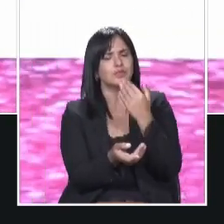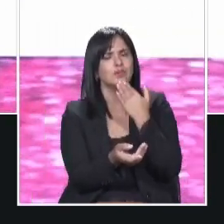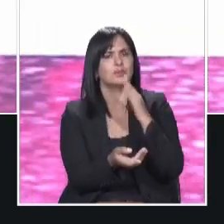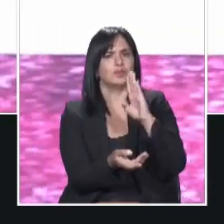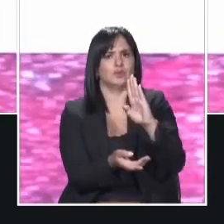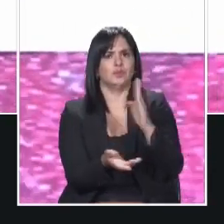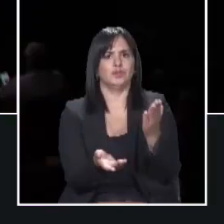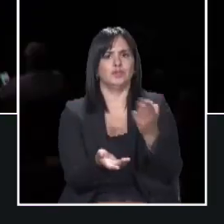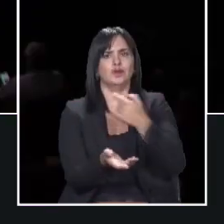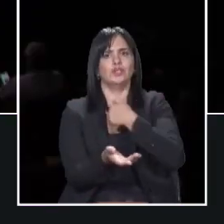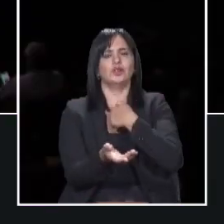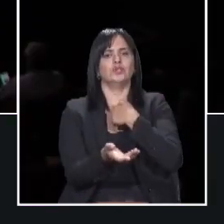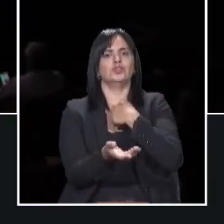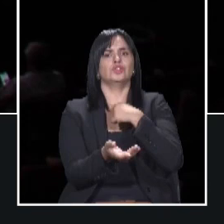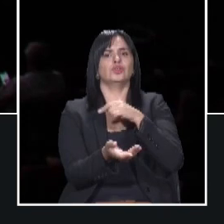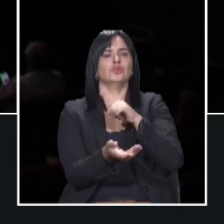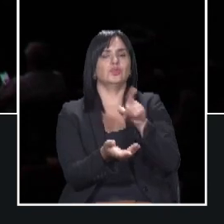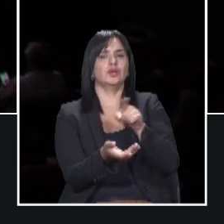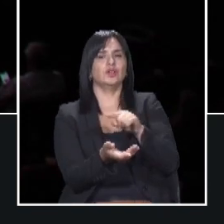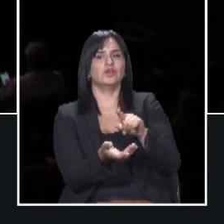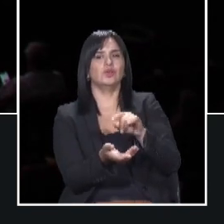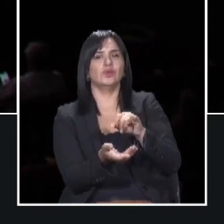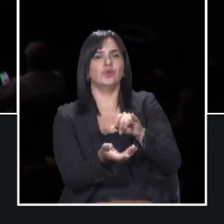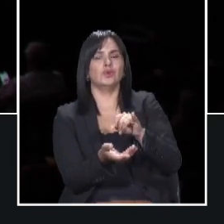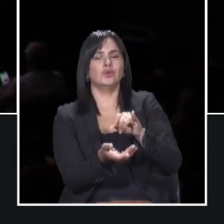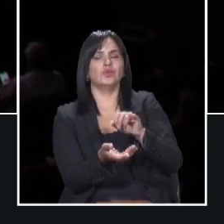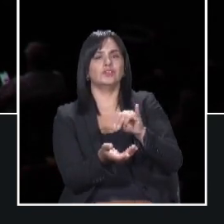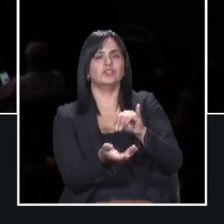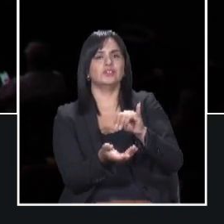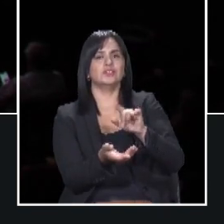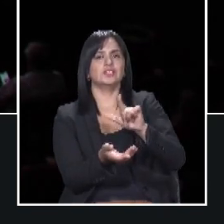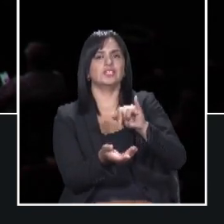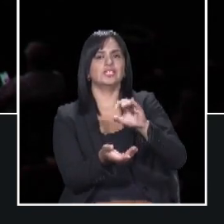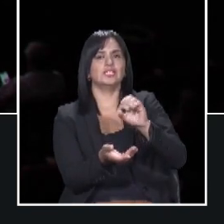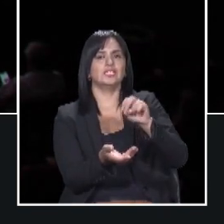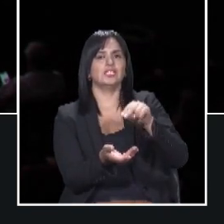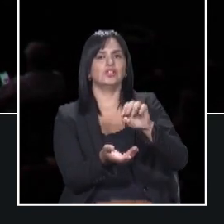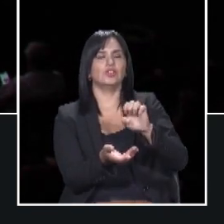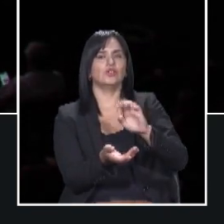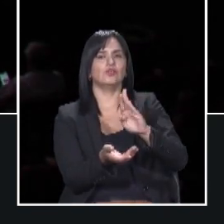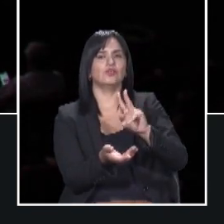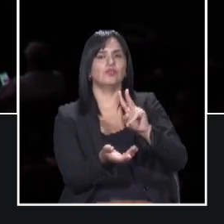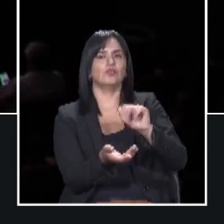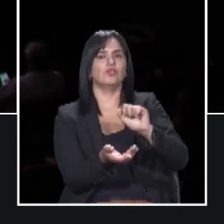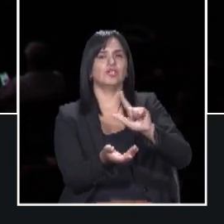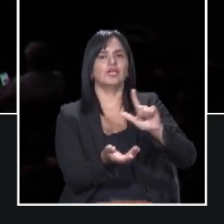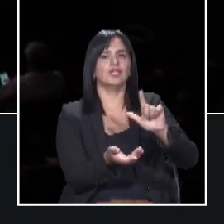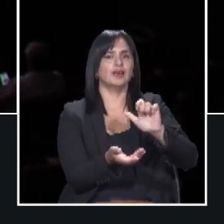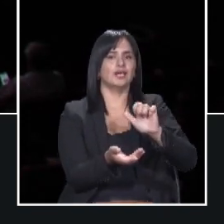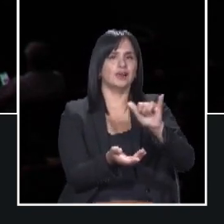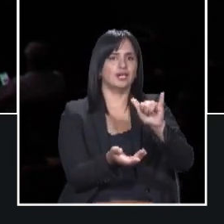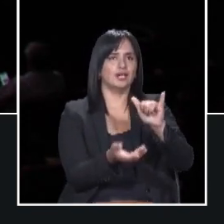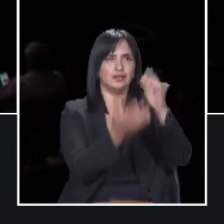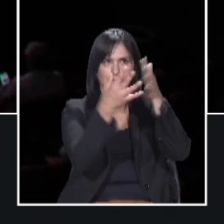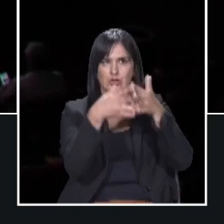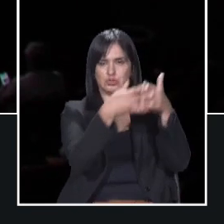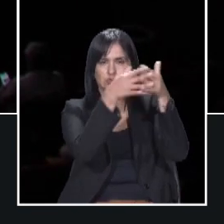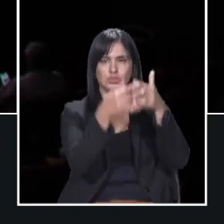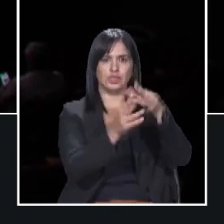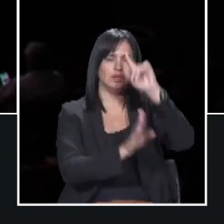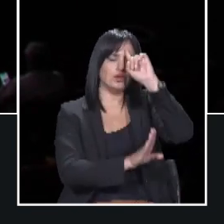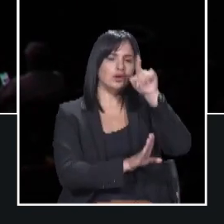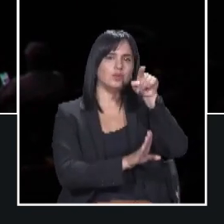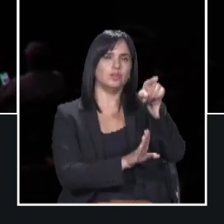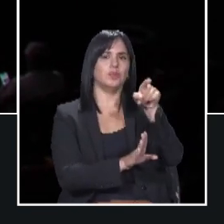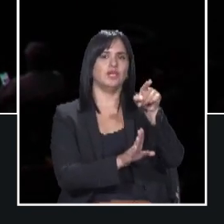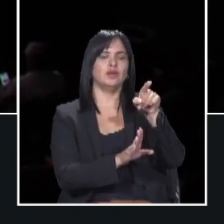and these days this is not an interesting thing for people to hear, but it is true. We aim to, from the healthcare perspective, help